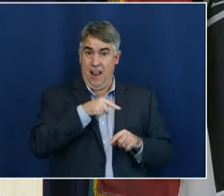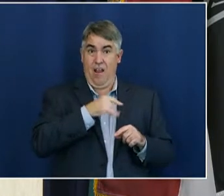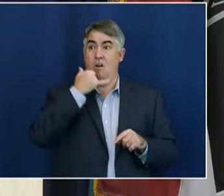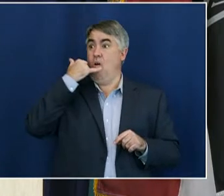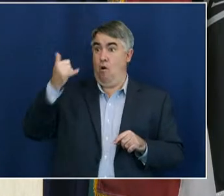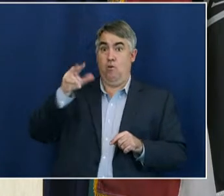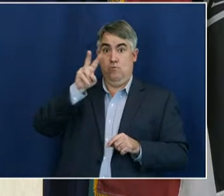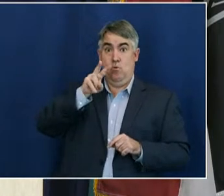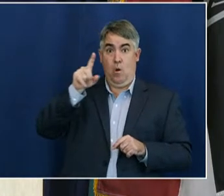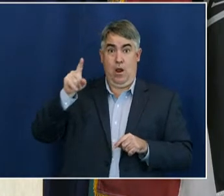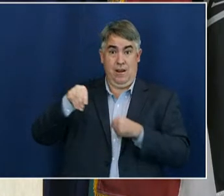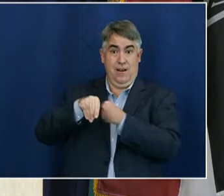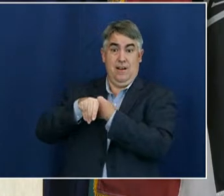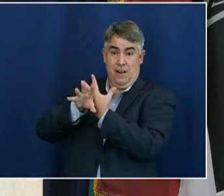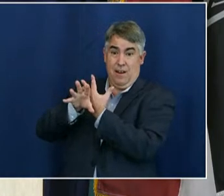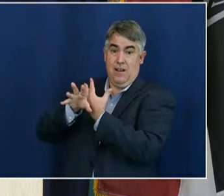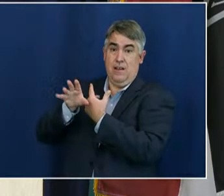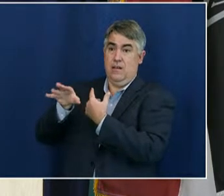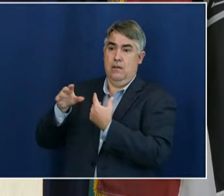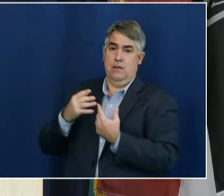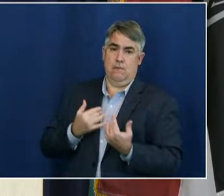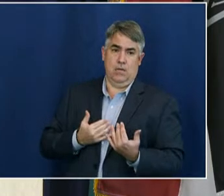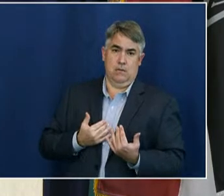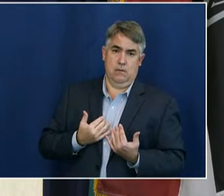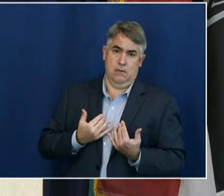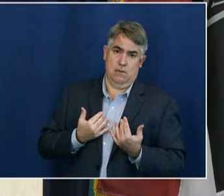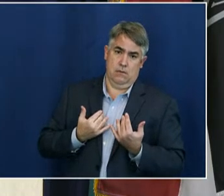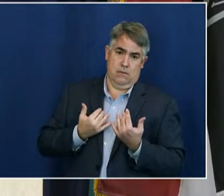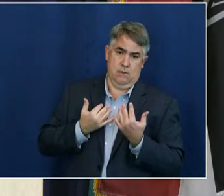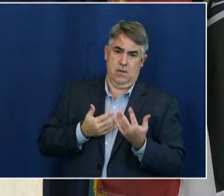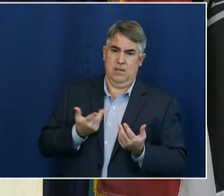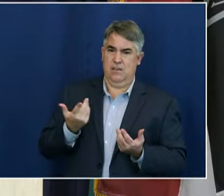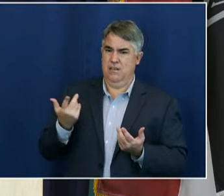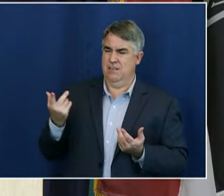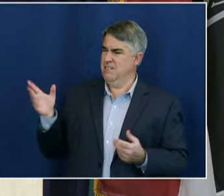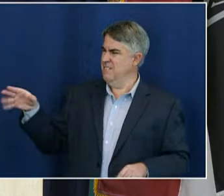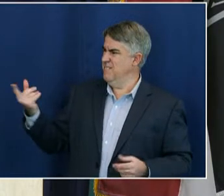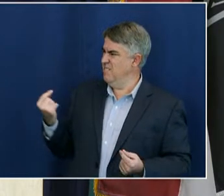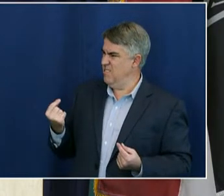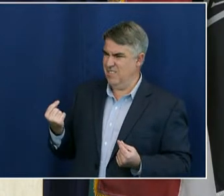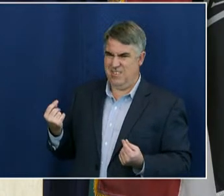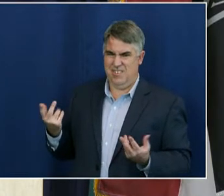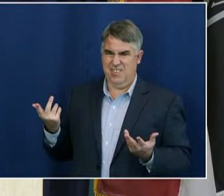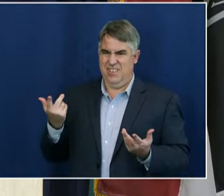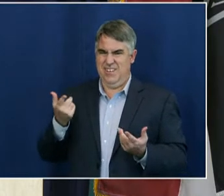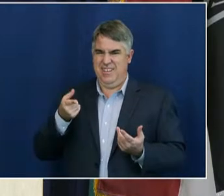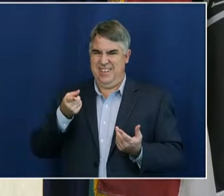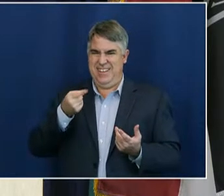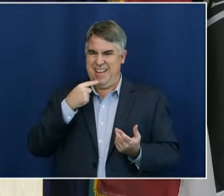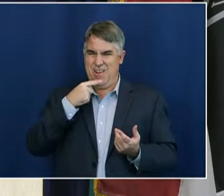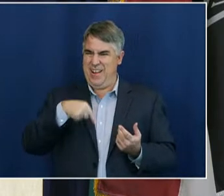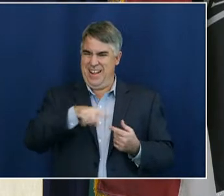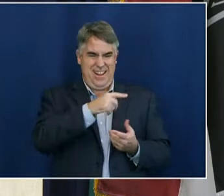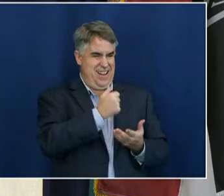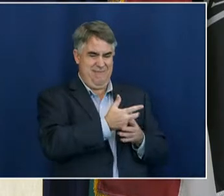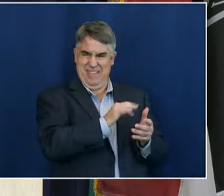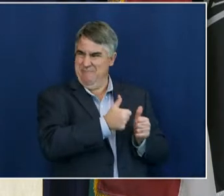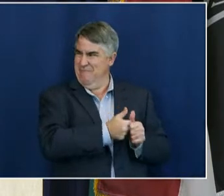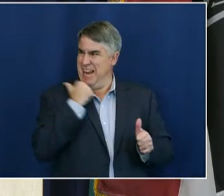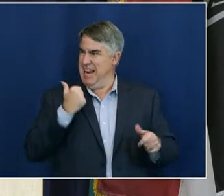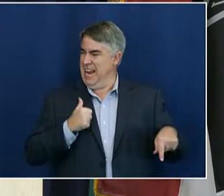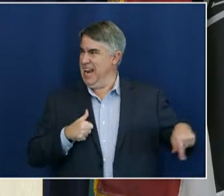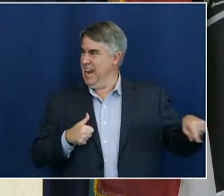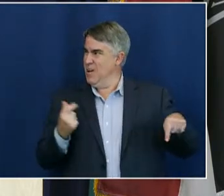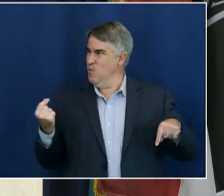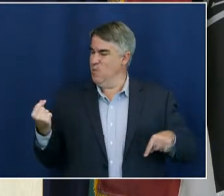long, frustrating waits. What's being done to clear that up? Who's helping these people to get it done? Well, the